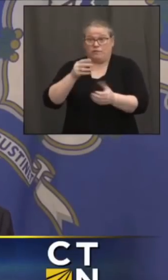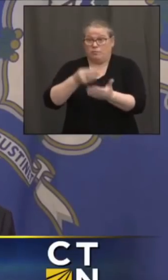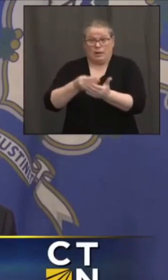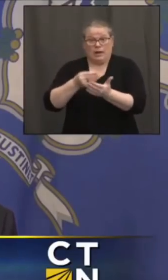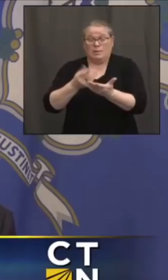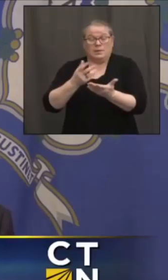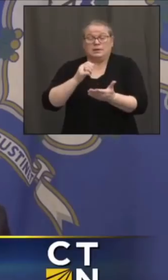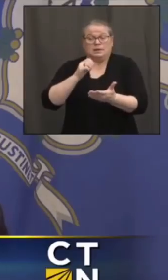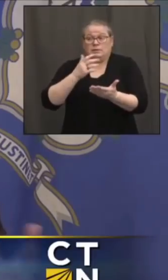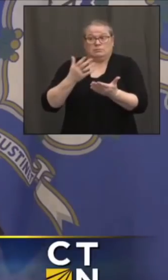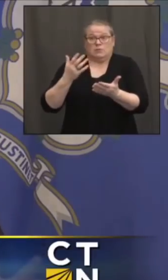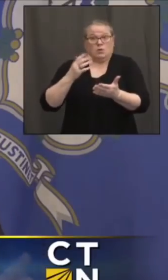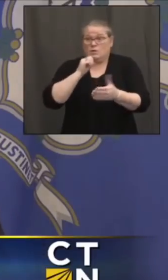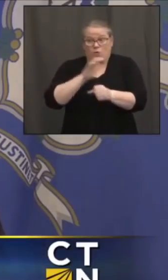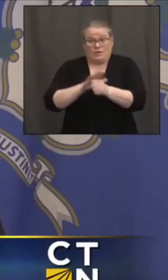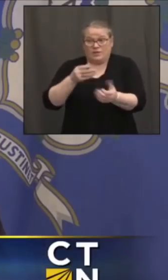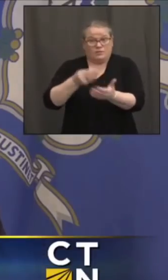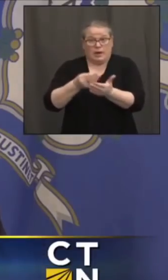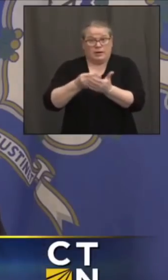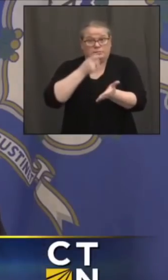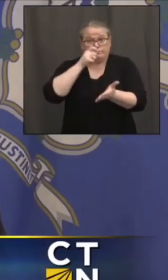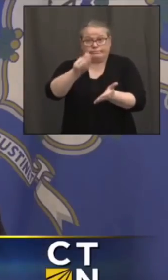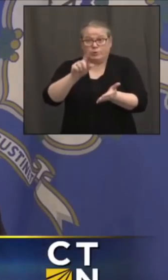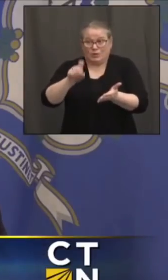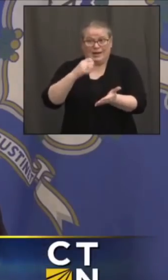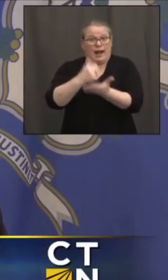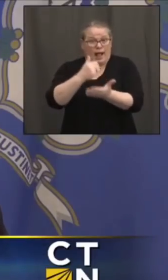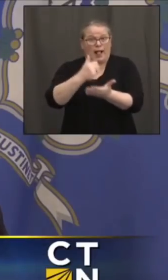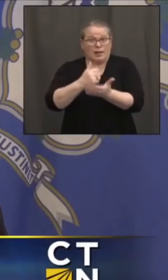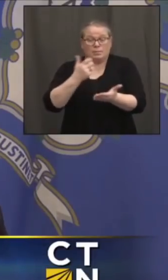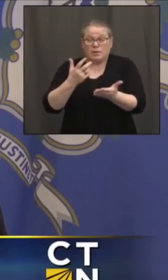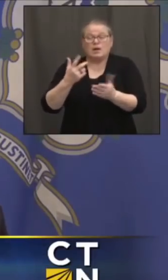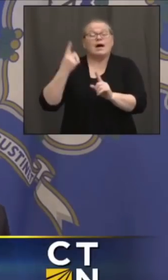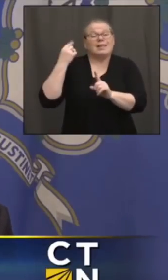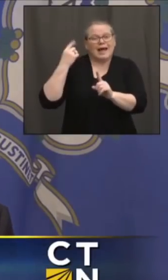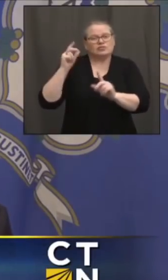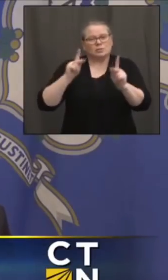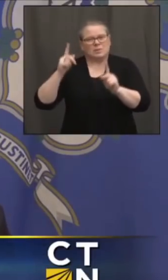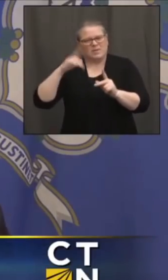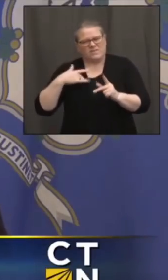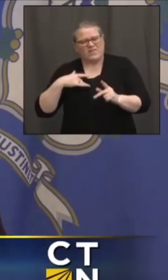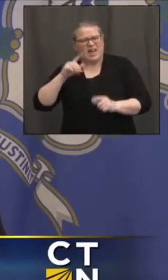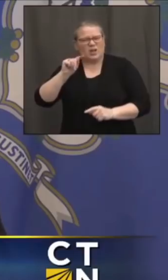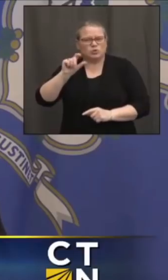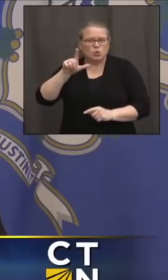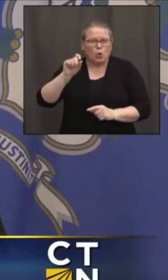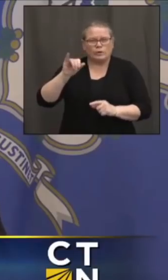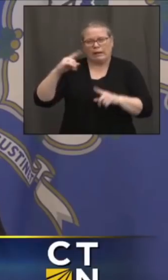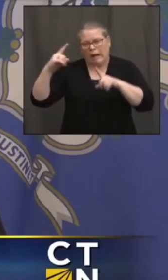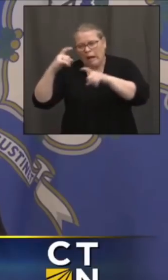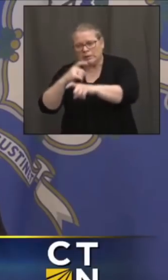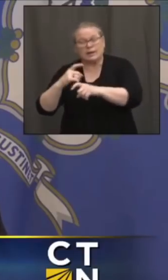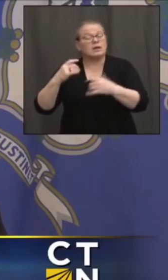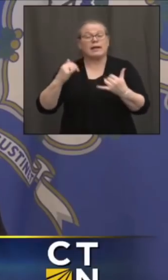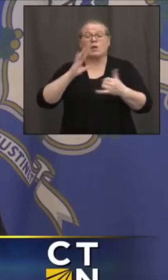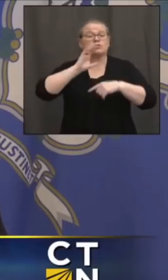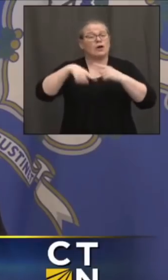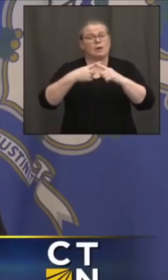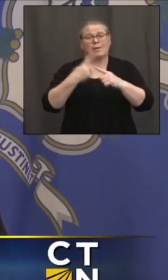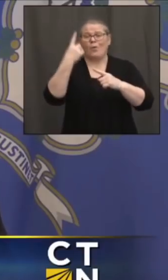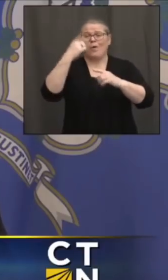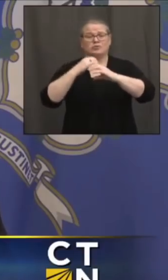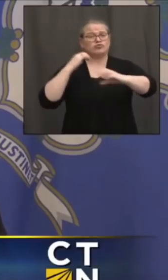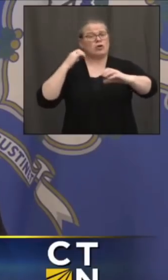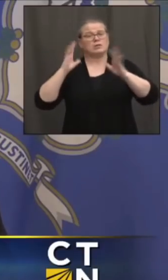and they were all over the map. Here it is, just for tractor trailer trucks by law. And I think it's about $20 to drive